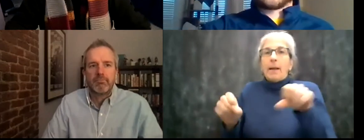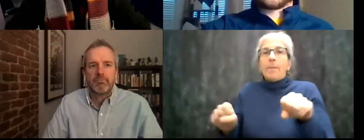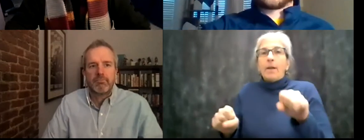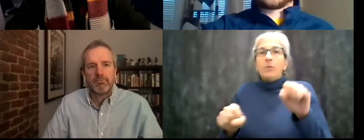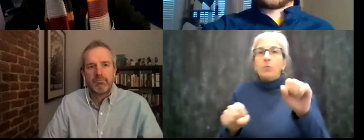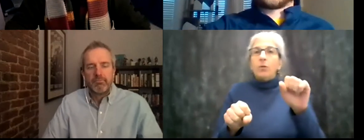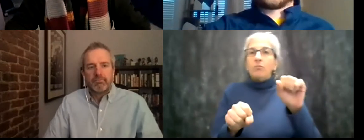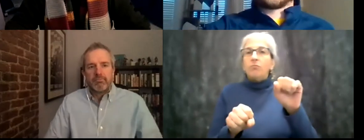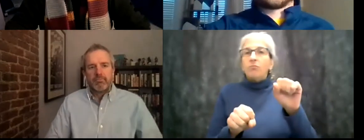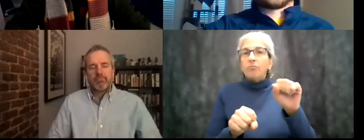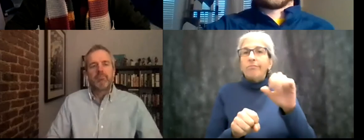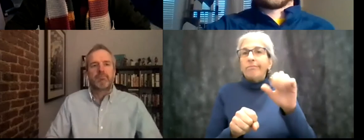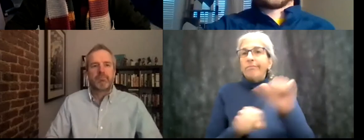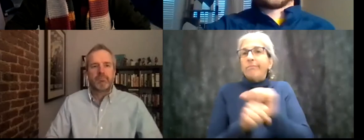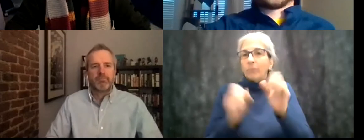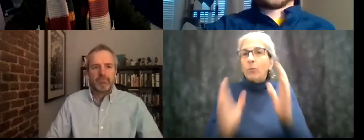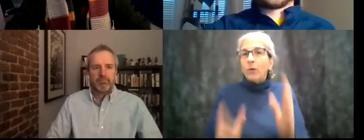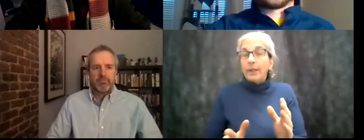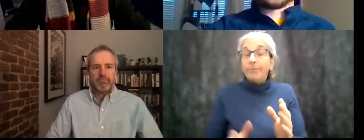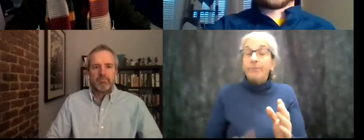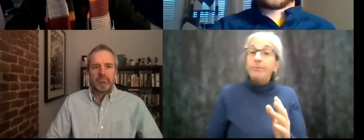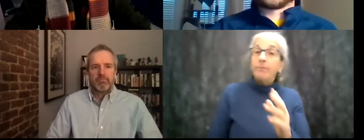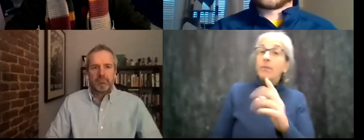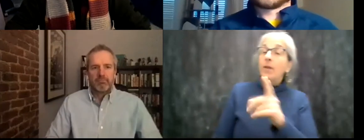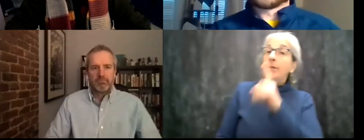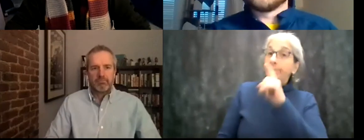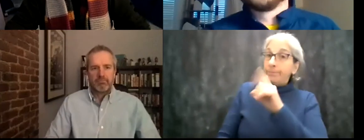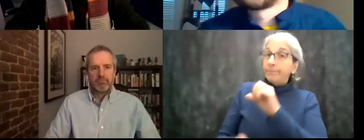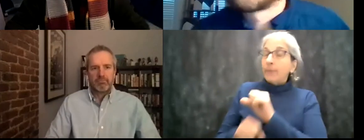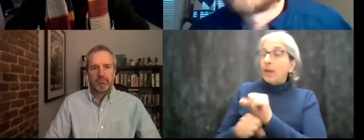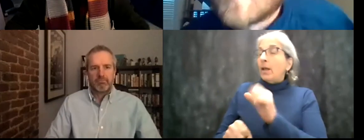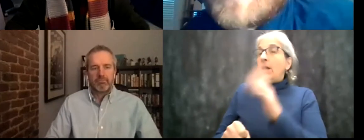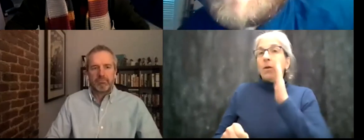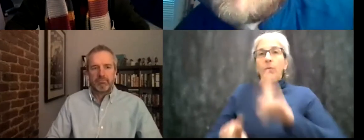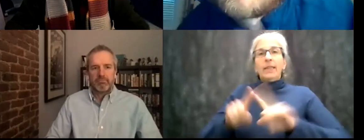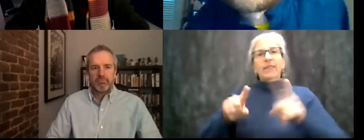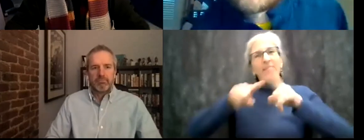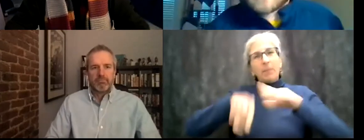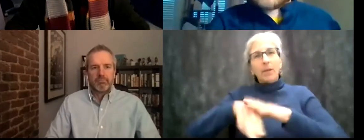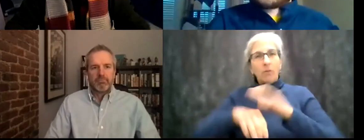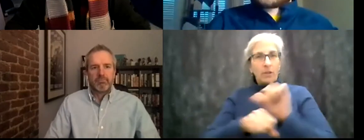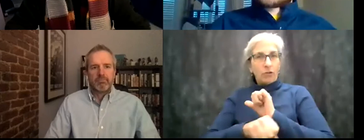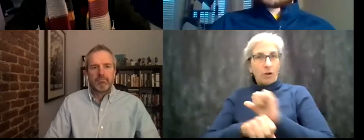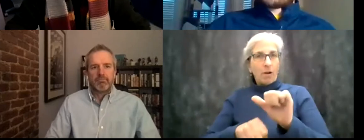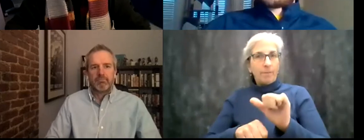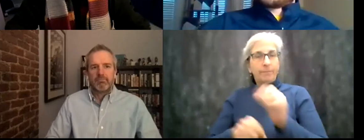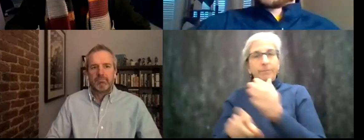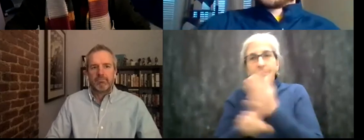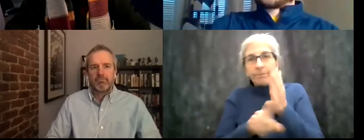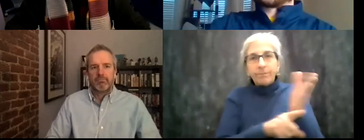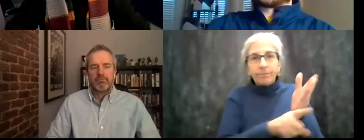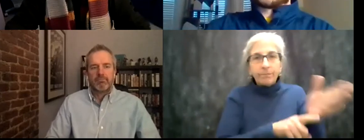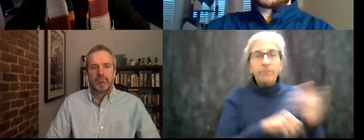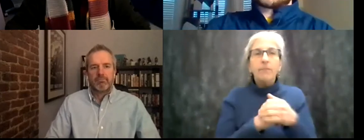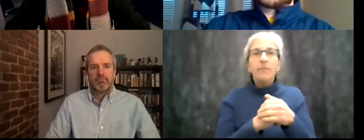Sure. It will differ based on the jobs. Obviously, whatever job you're going